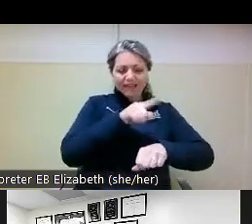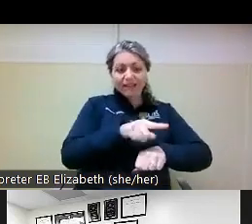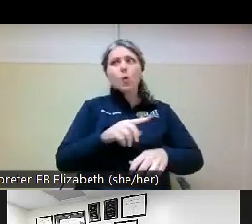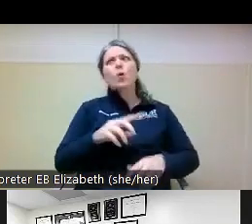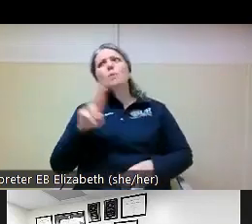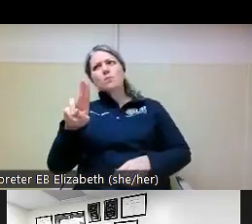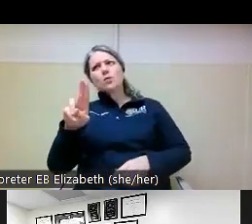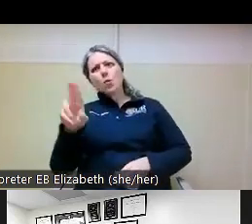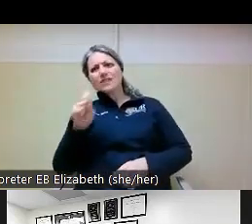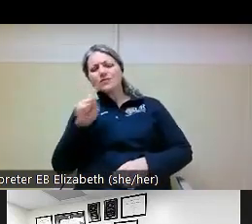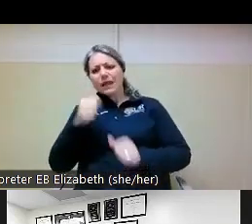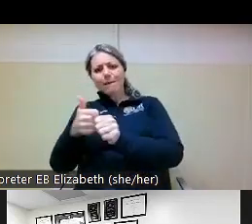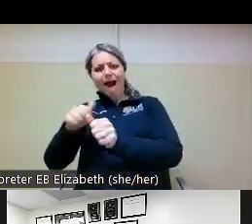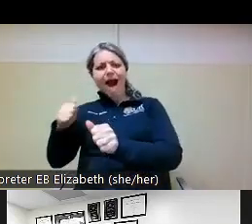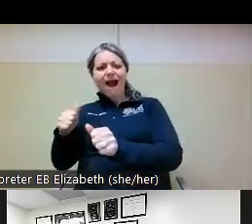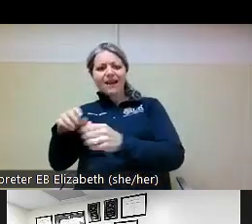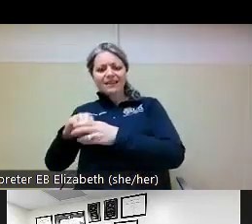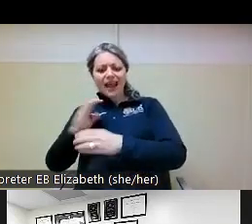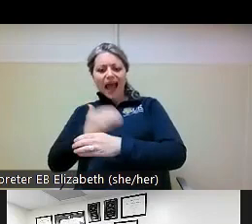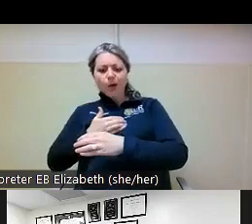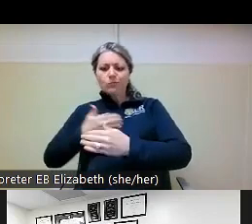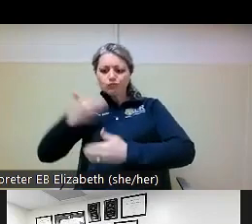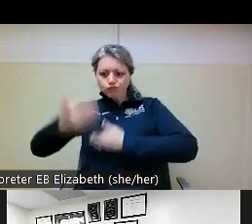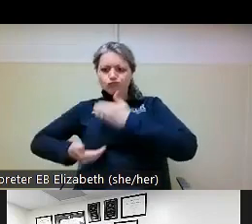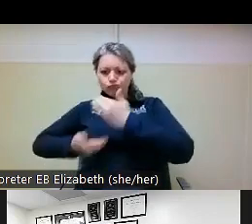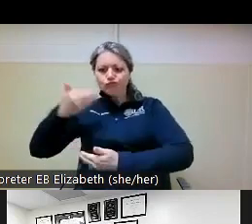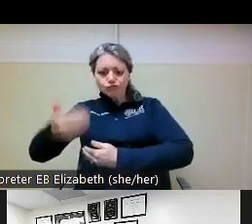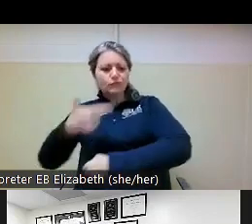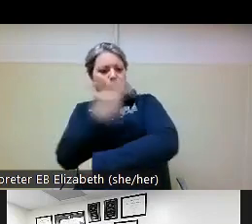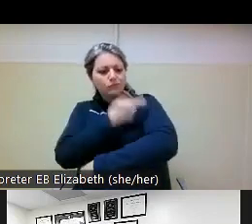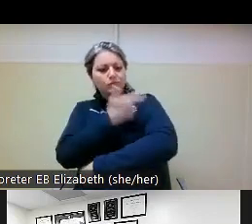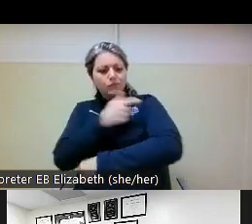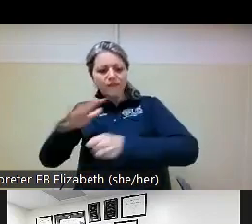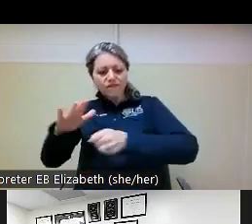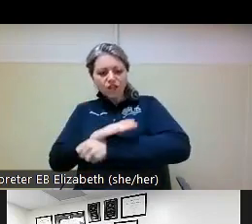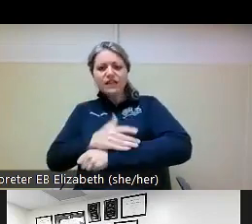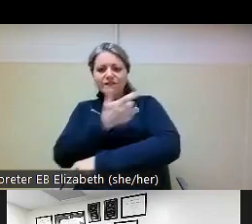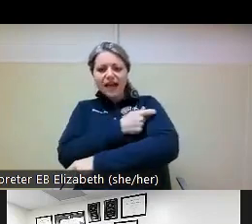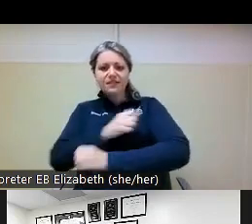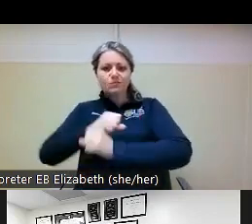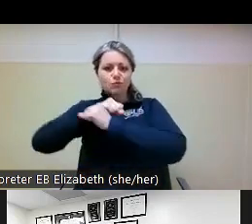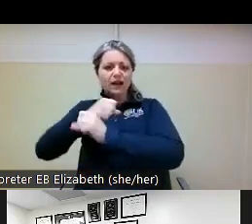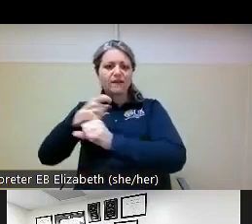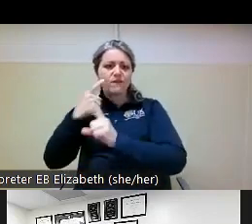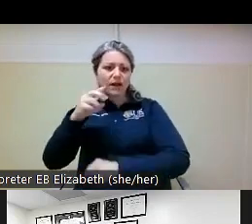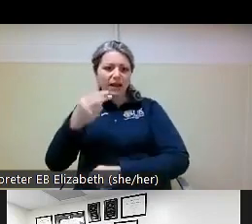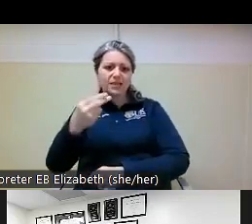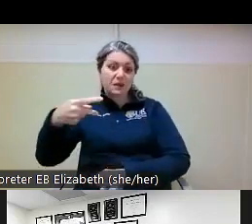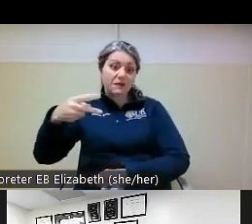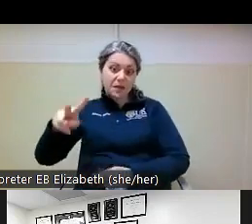really lags behind some other countries in terms of getting their population vaccinated for HPV.